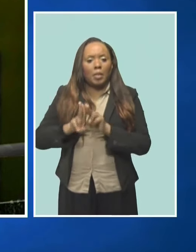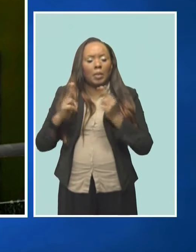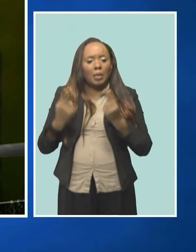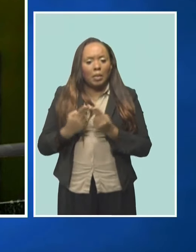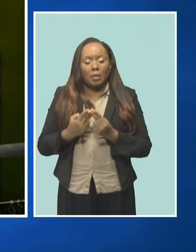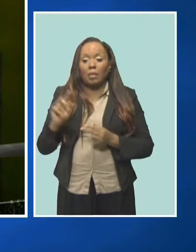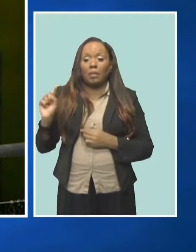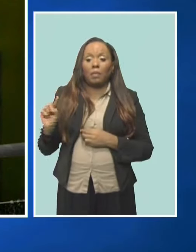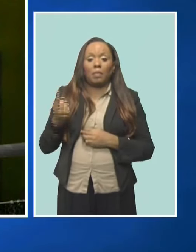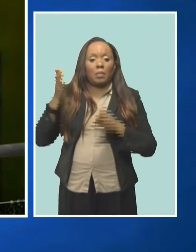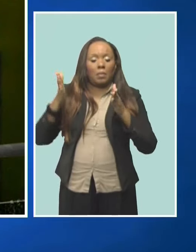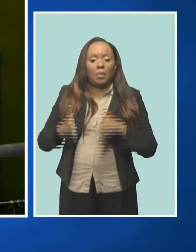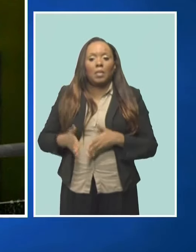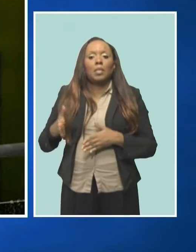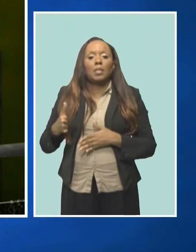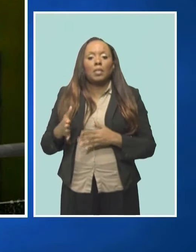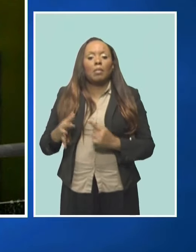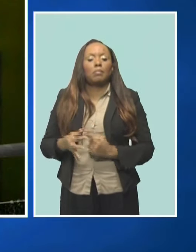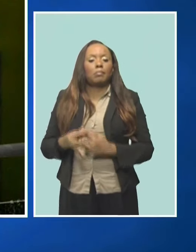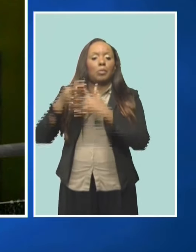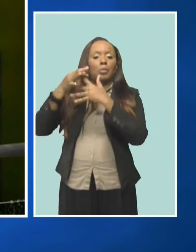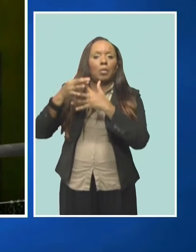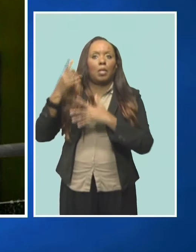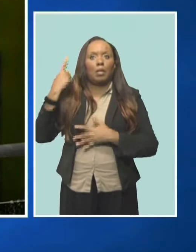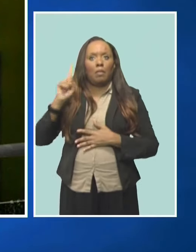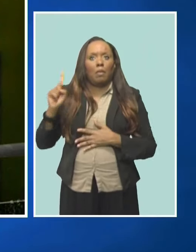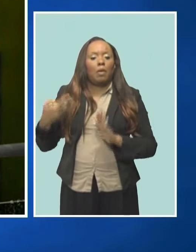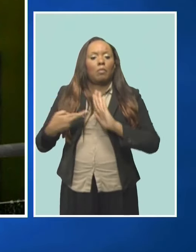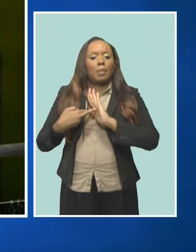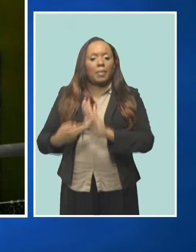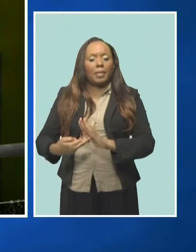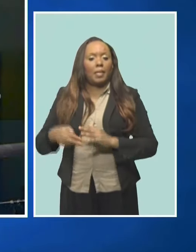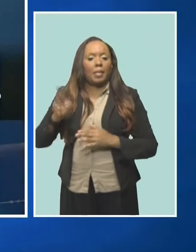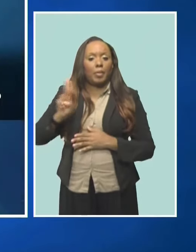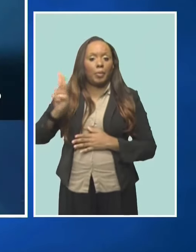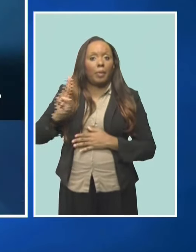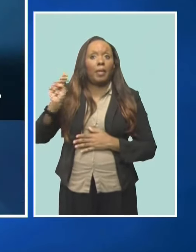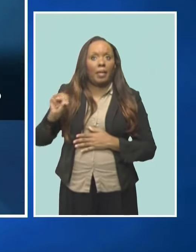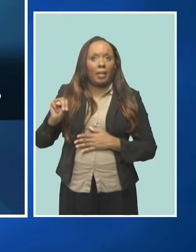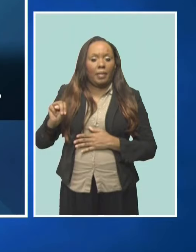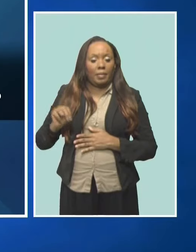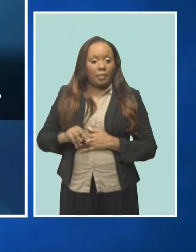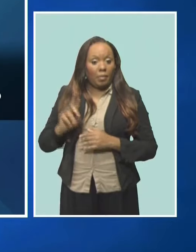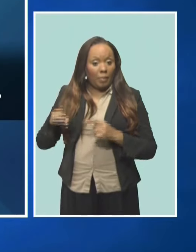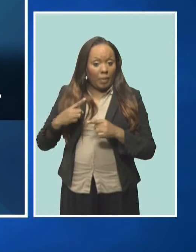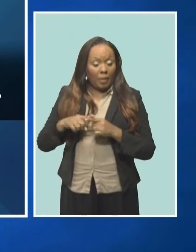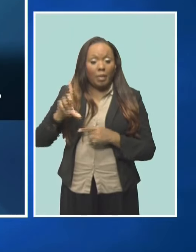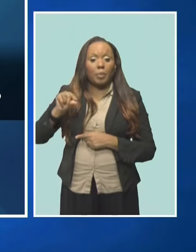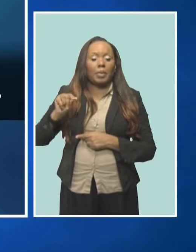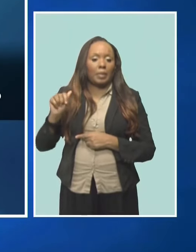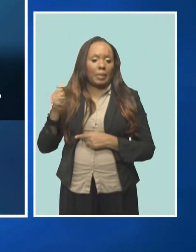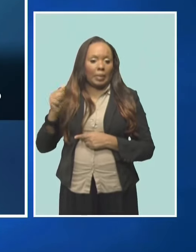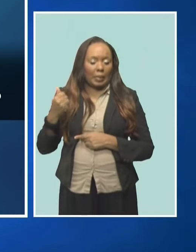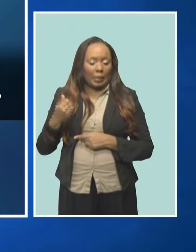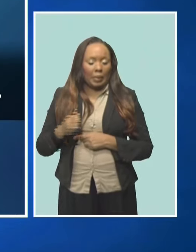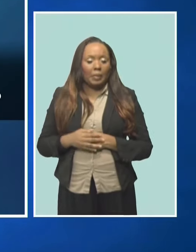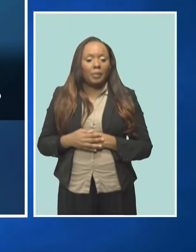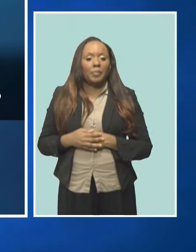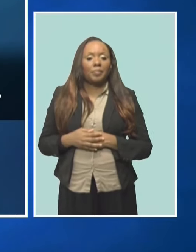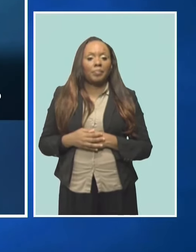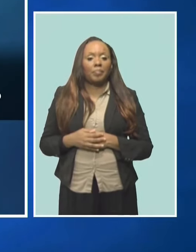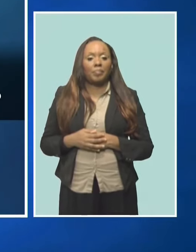to be appointed to the high office of this country's permanent representative to the United Nations in 2010. The